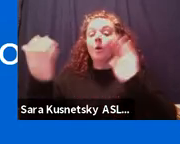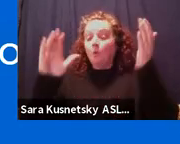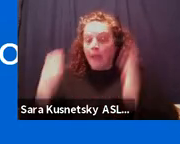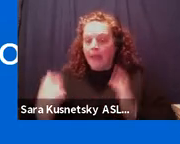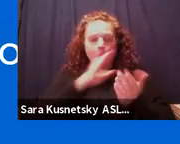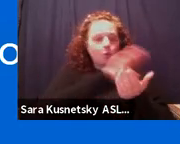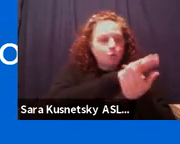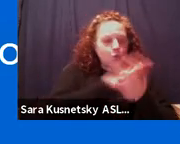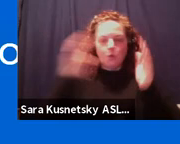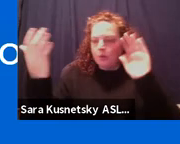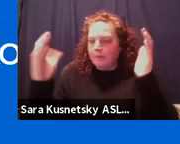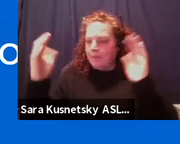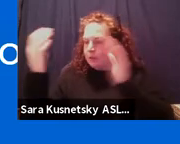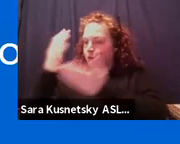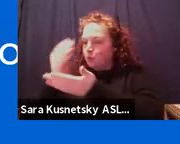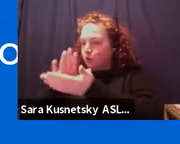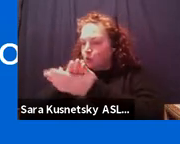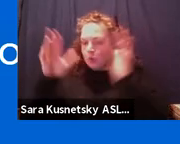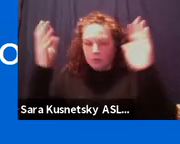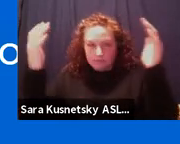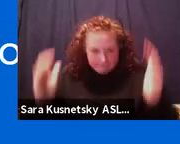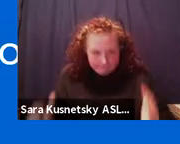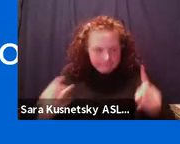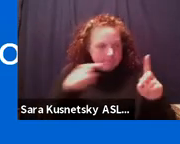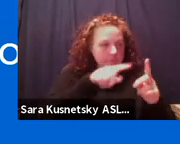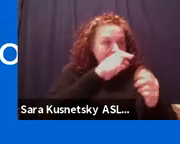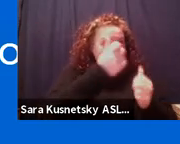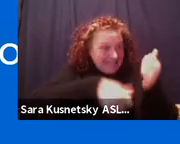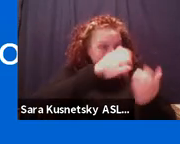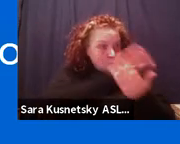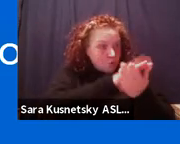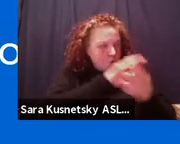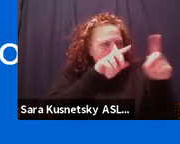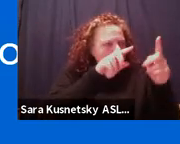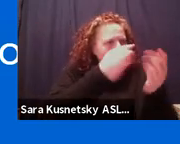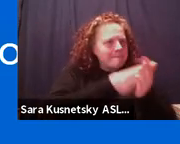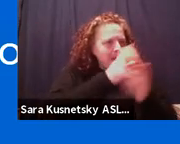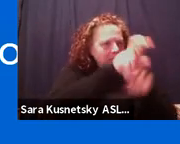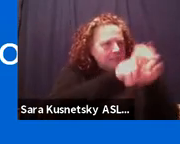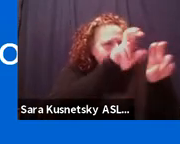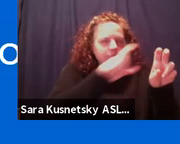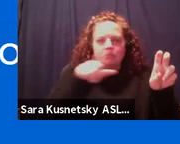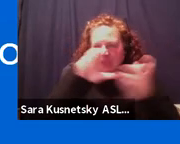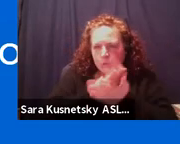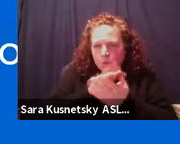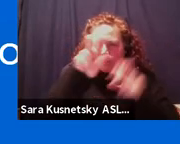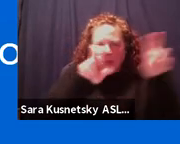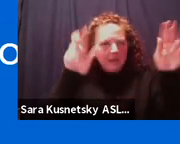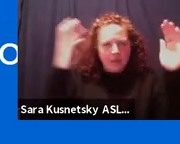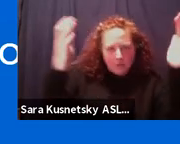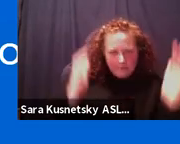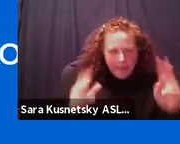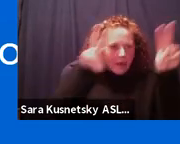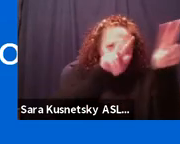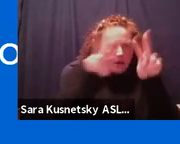So you can look at the budget for any individual school and the allocations they received. And you can also find the preliminary budget